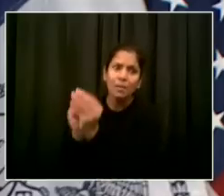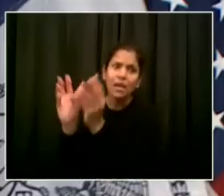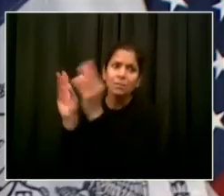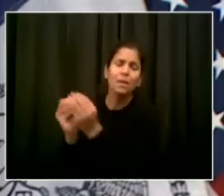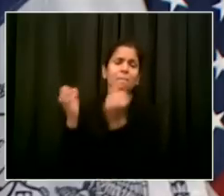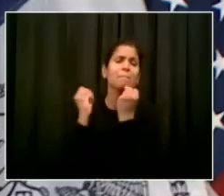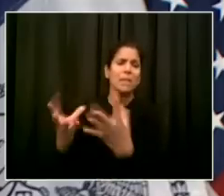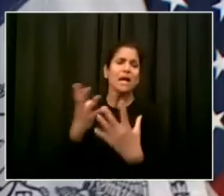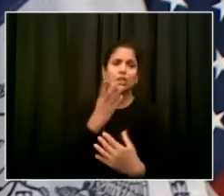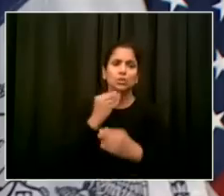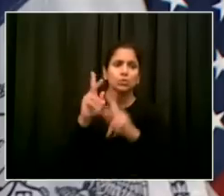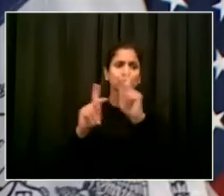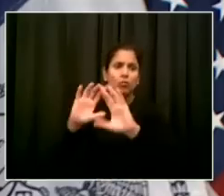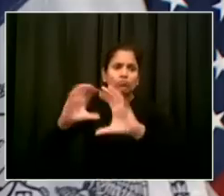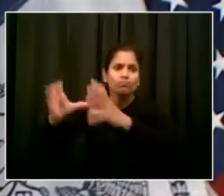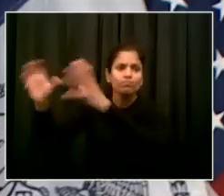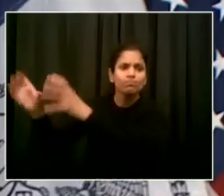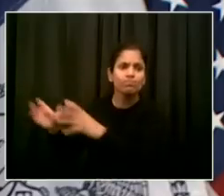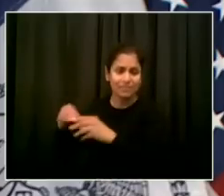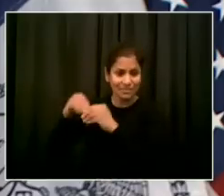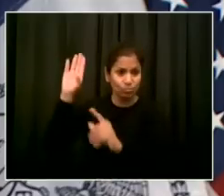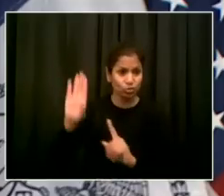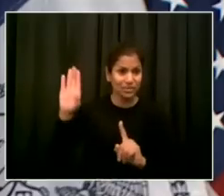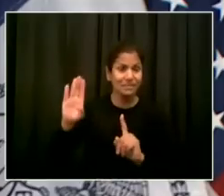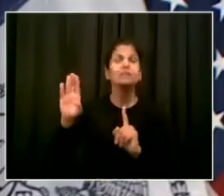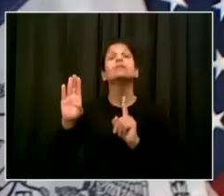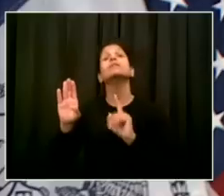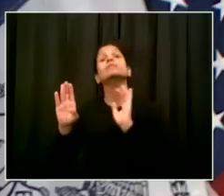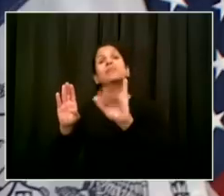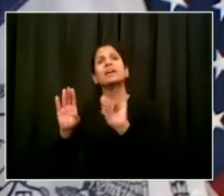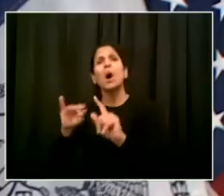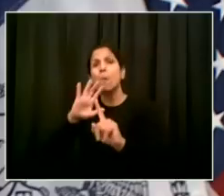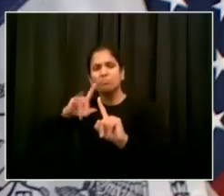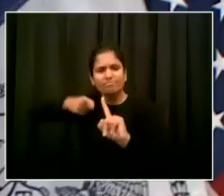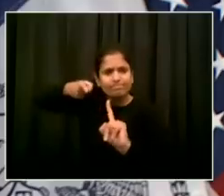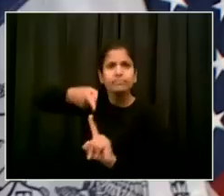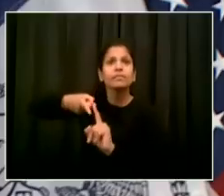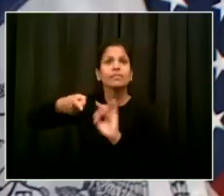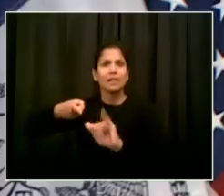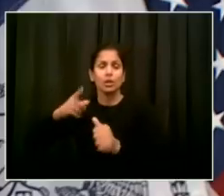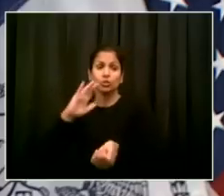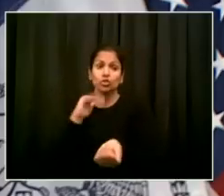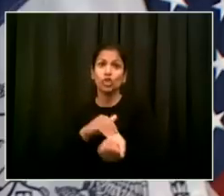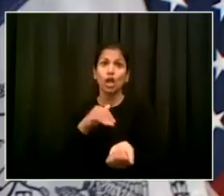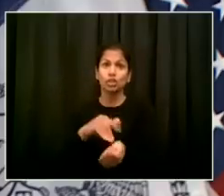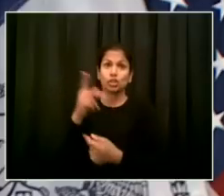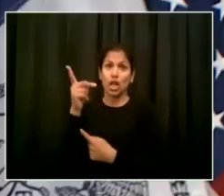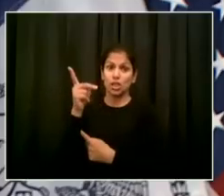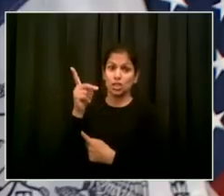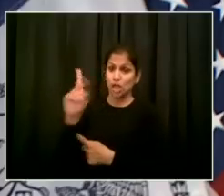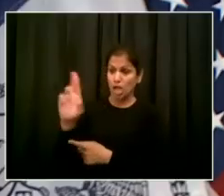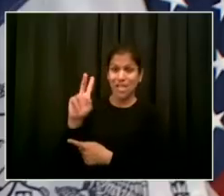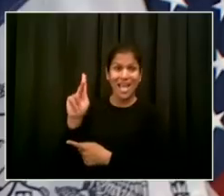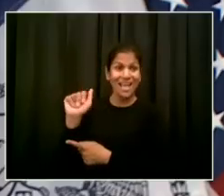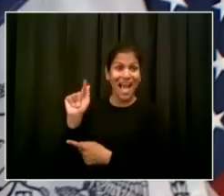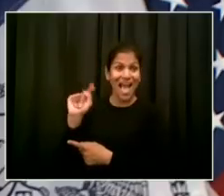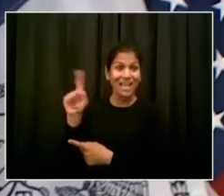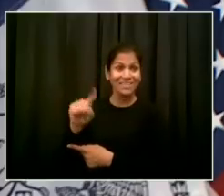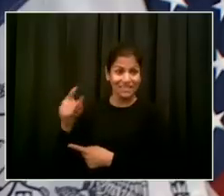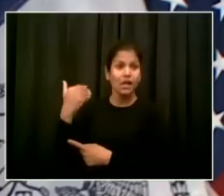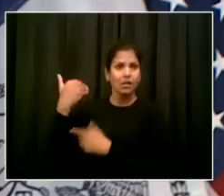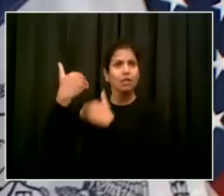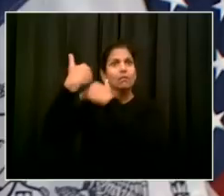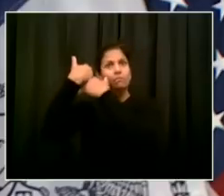their constituencies. They are the known and trusted voices of their community. We want them to help get the word out. But obviously the health